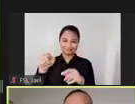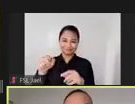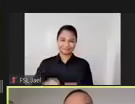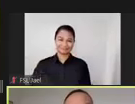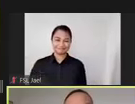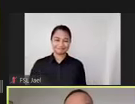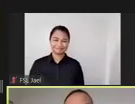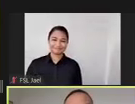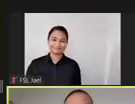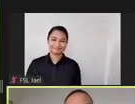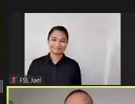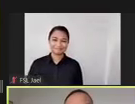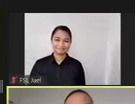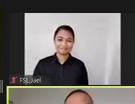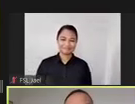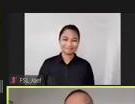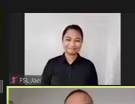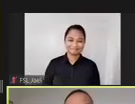There.